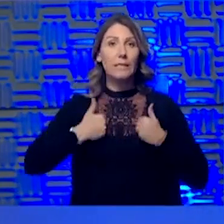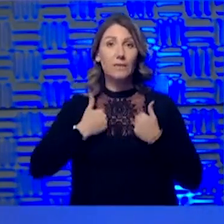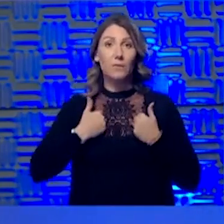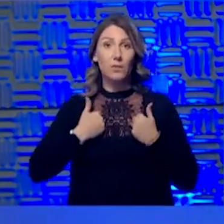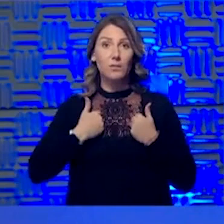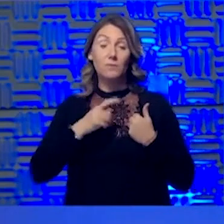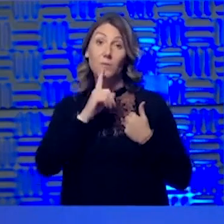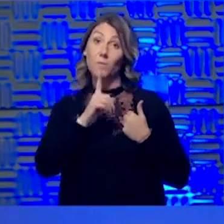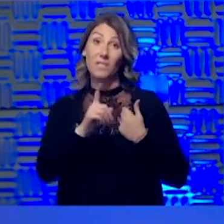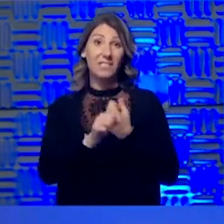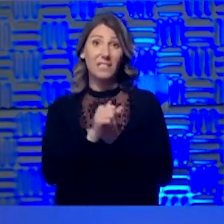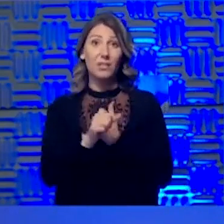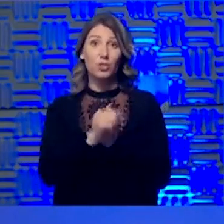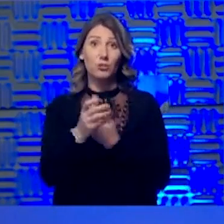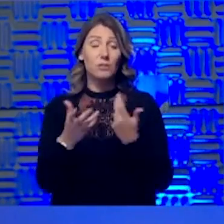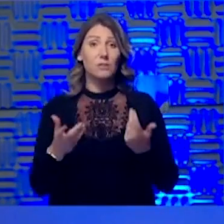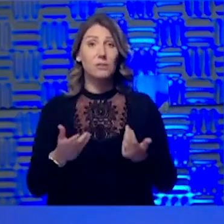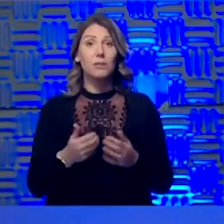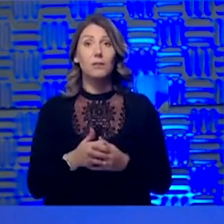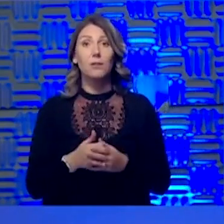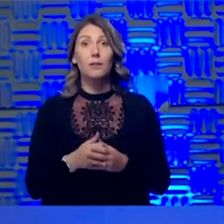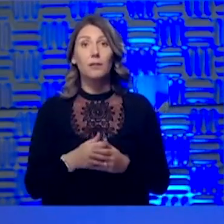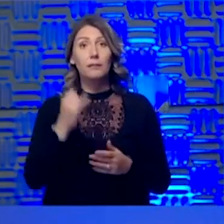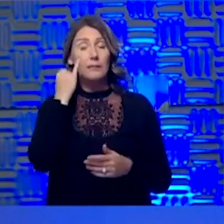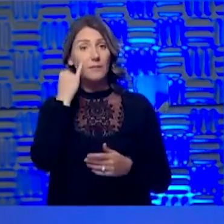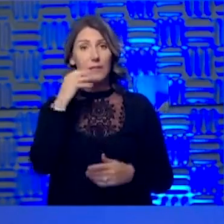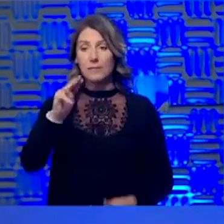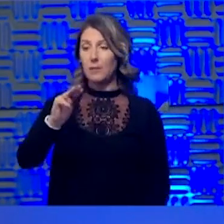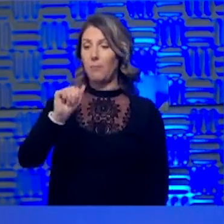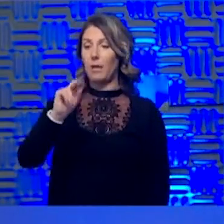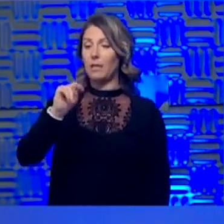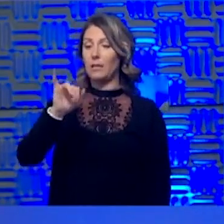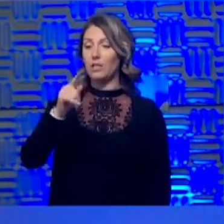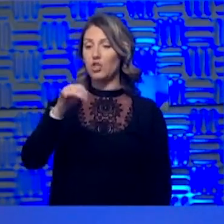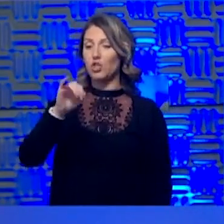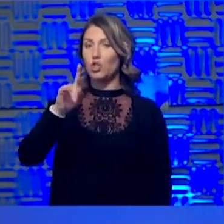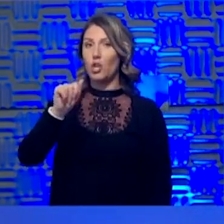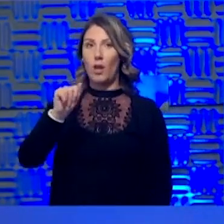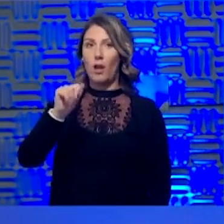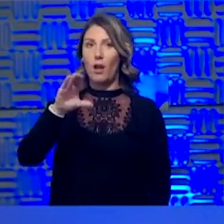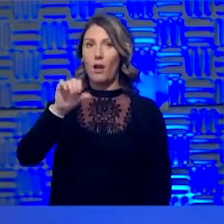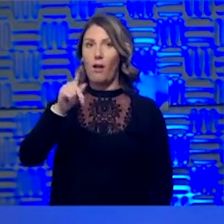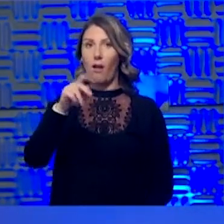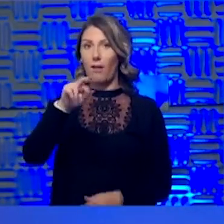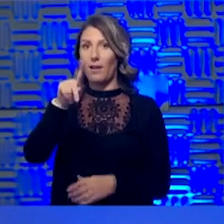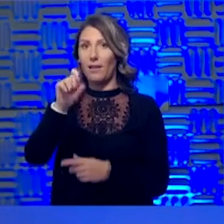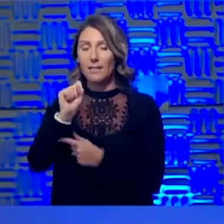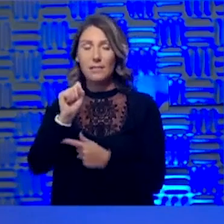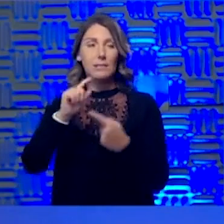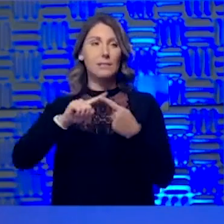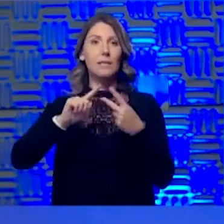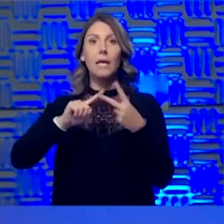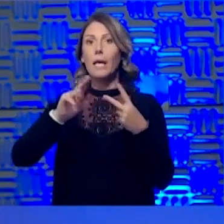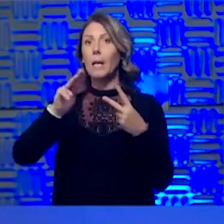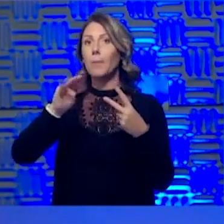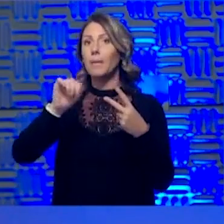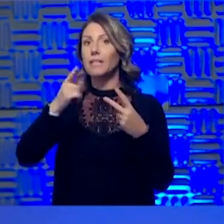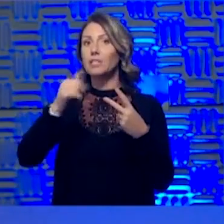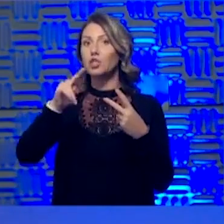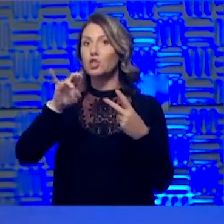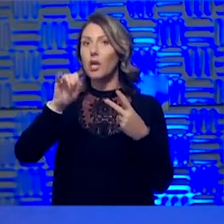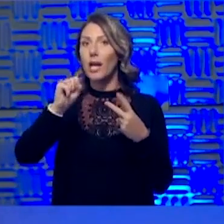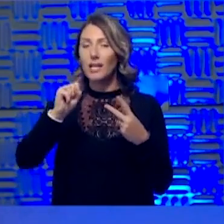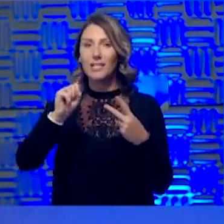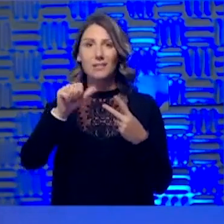pretty dangerous, whether it's meningococcus or meningitis or other infectious disease, because